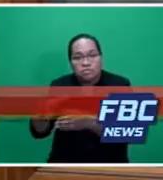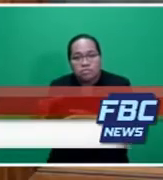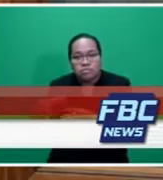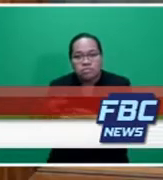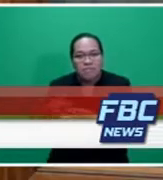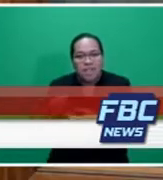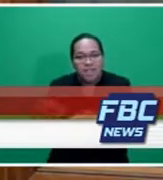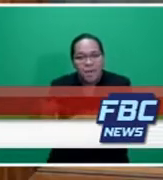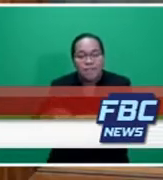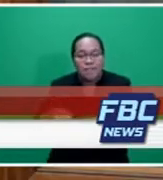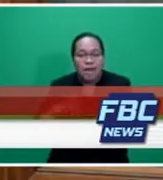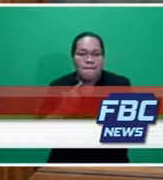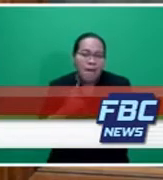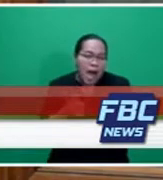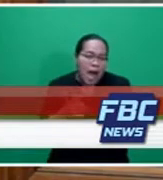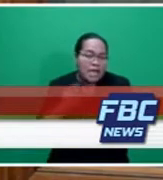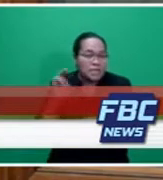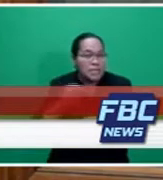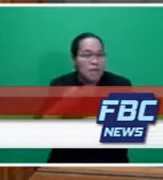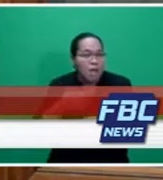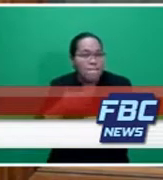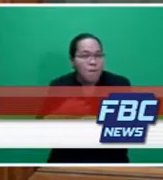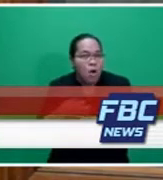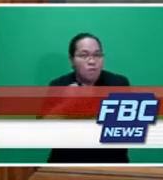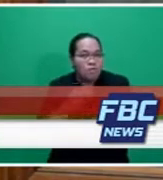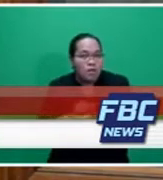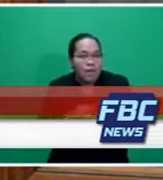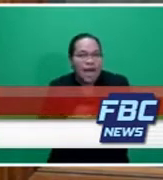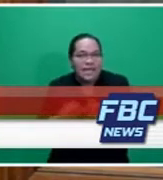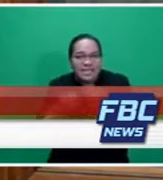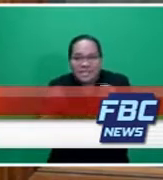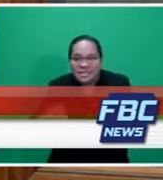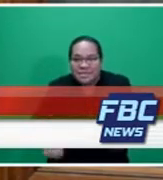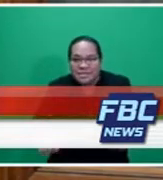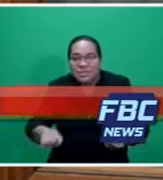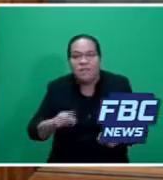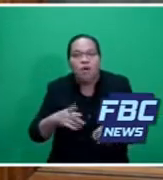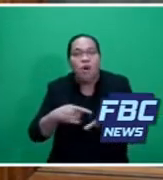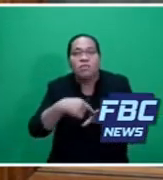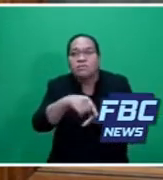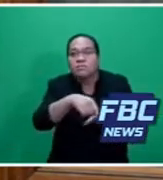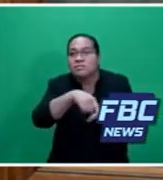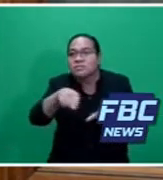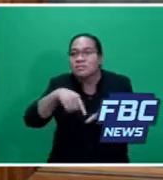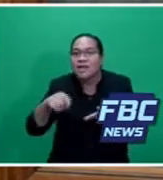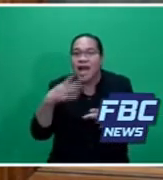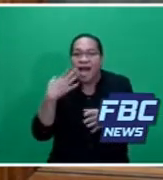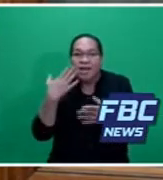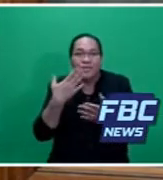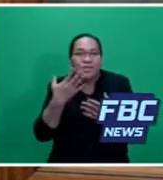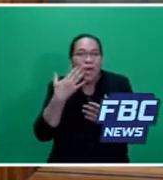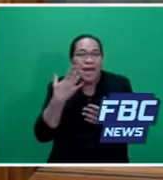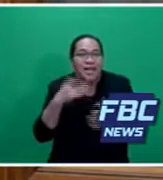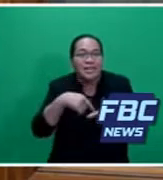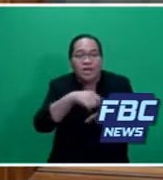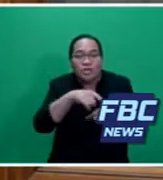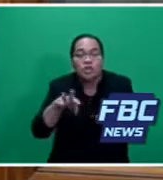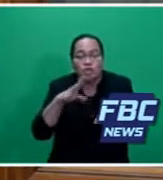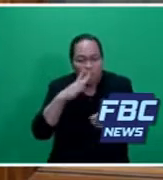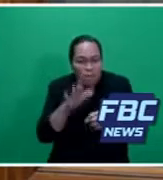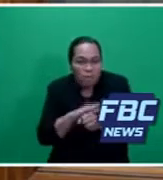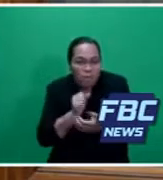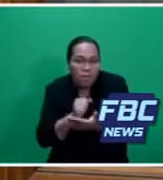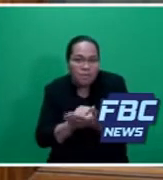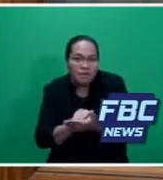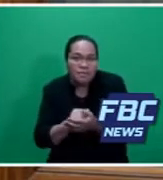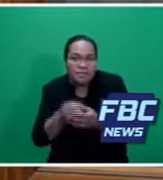However, it is recommended that there should be more systematic approach for the wider outreach program which can be effectively monitored and assessed